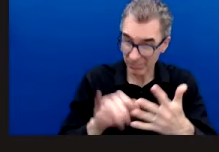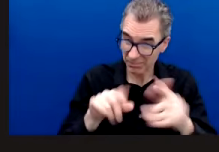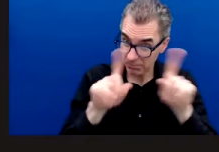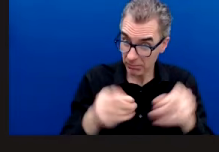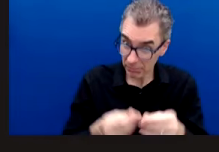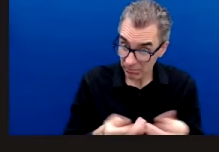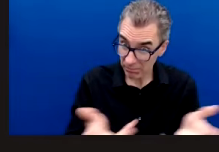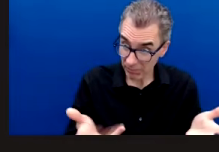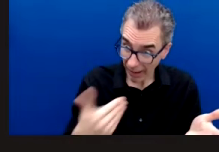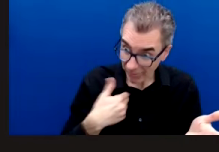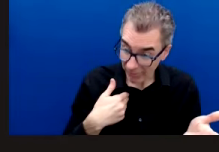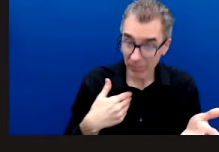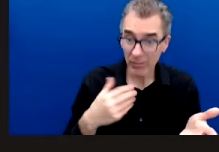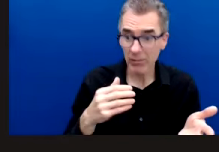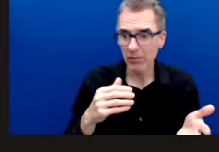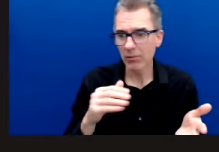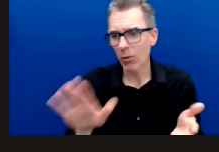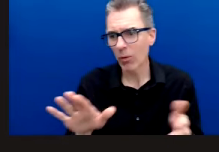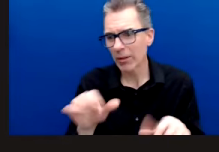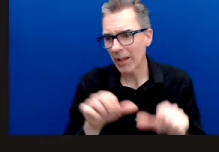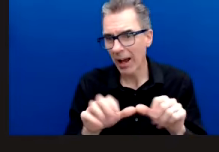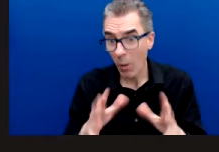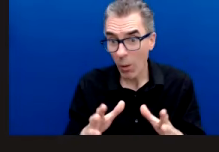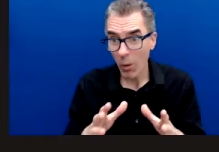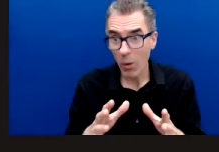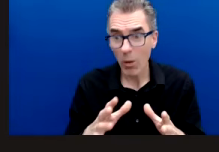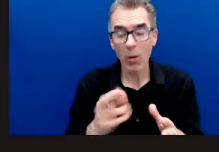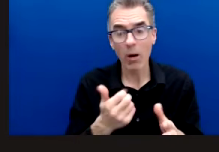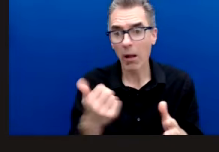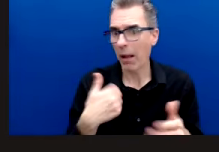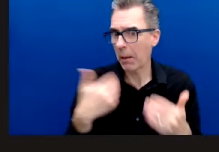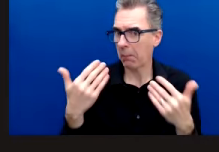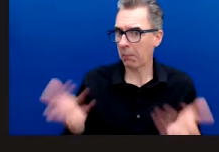per whatever science course, or, there is, but,